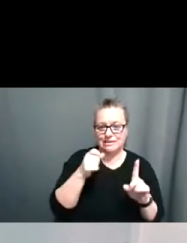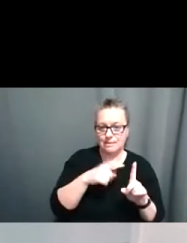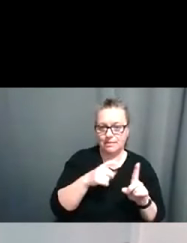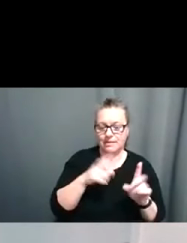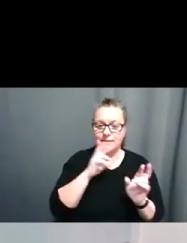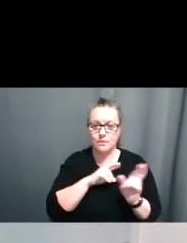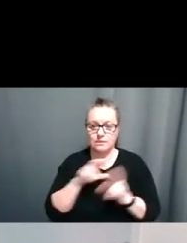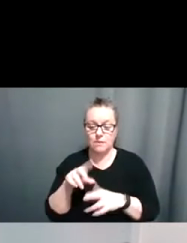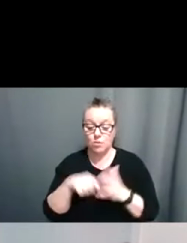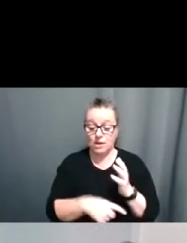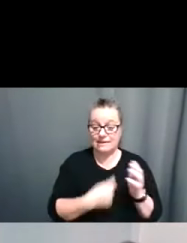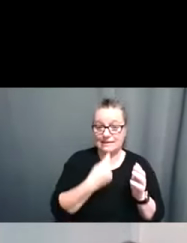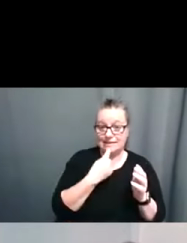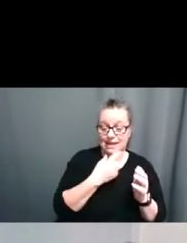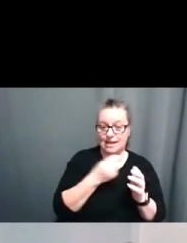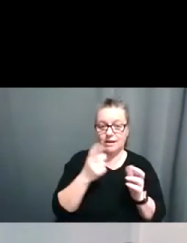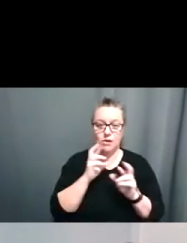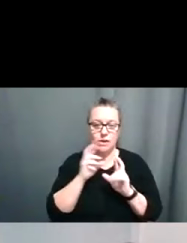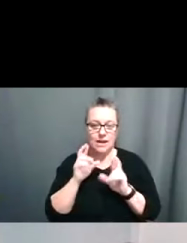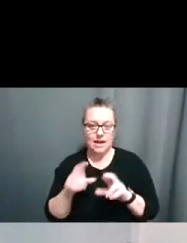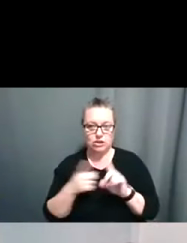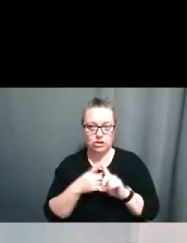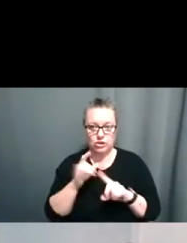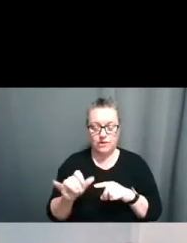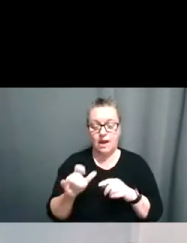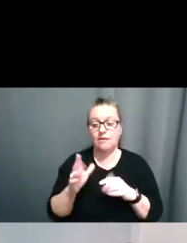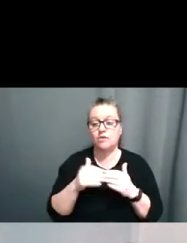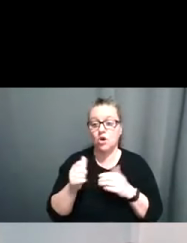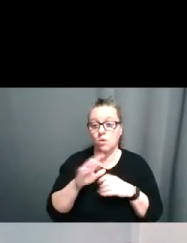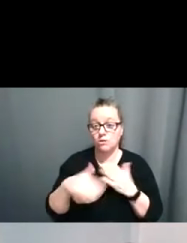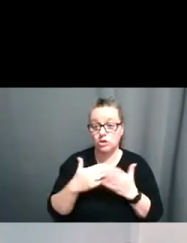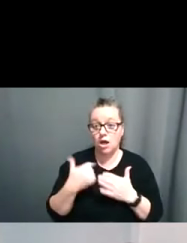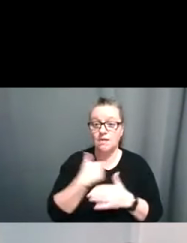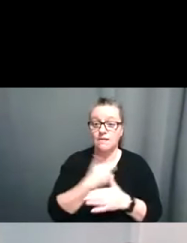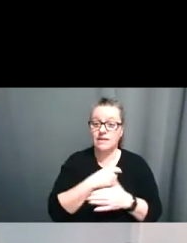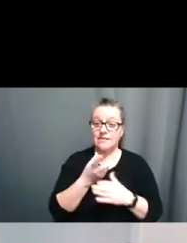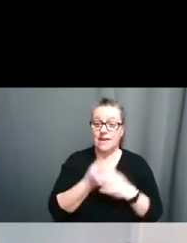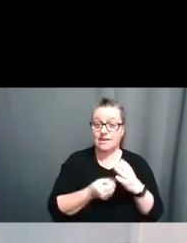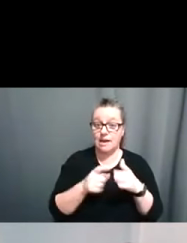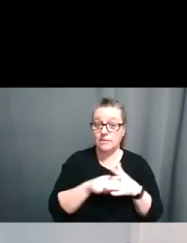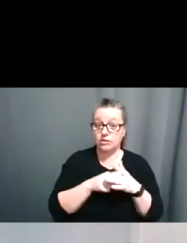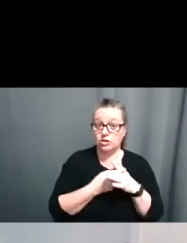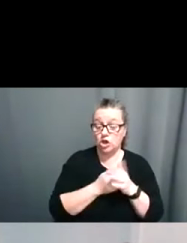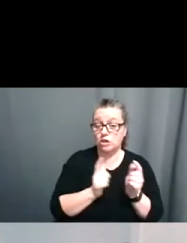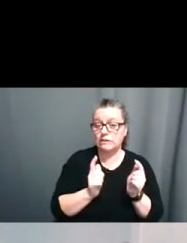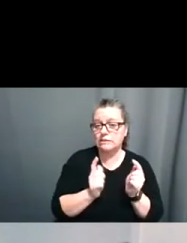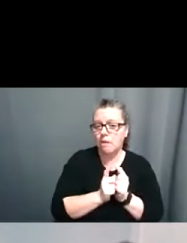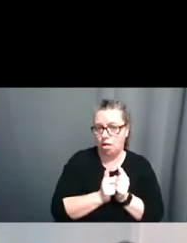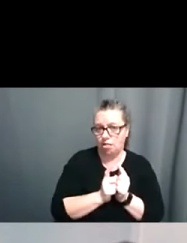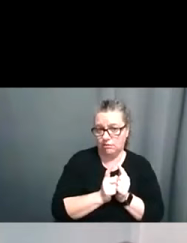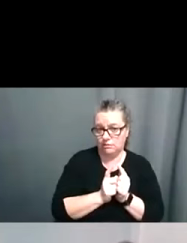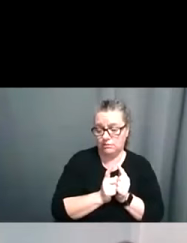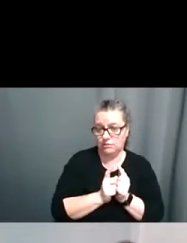between what's said and our reaction to it. But for almost all of us, that gap starts out pretty small, maybe microscopic,